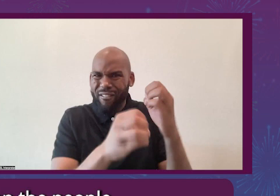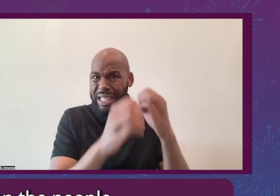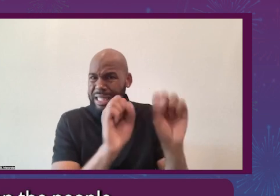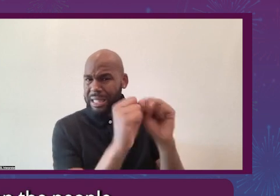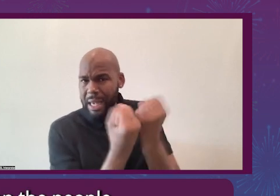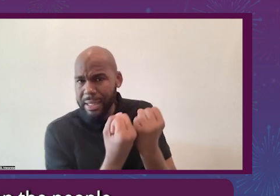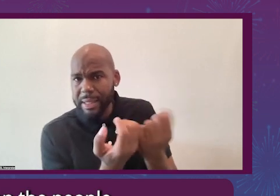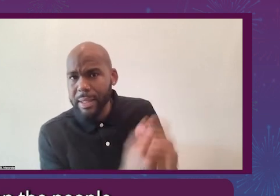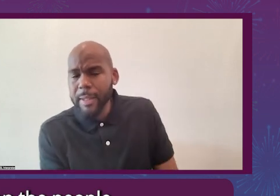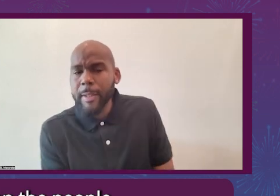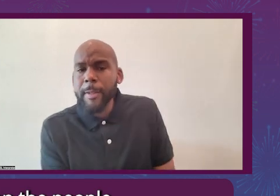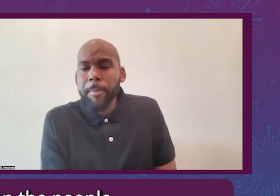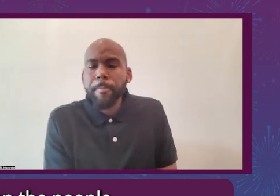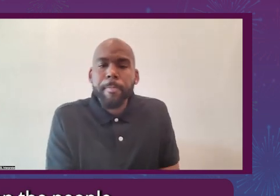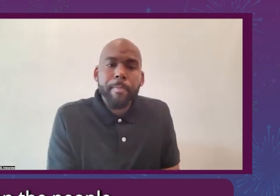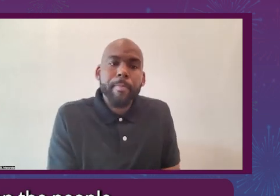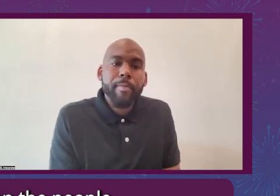to fix society.